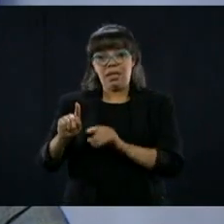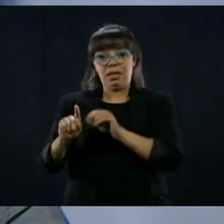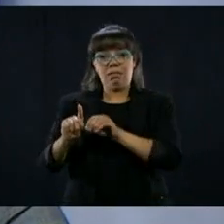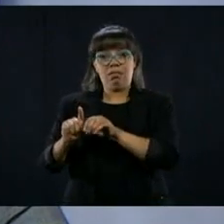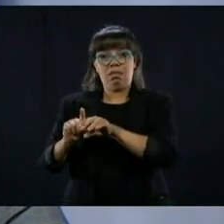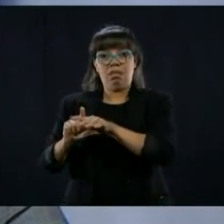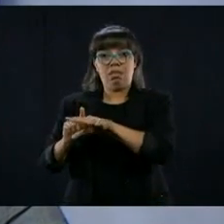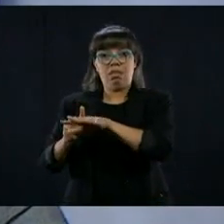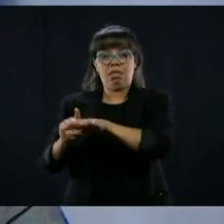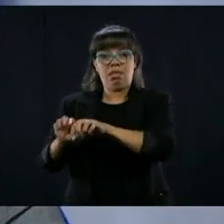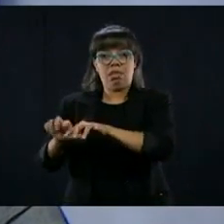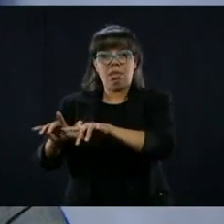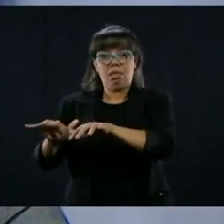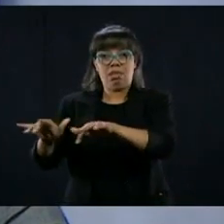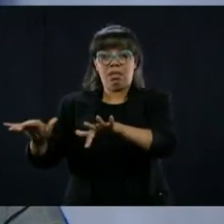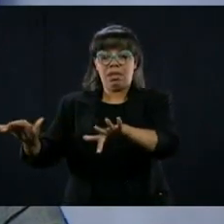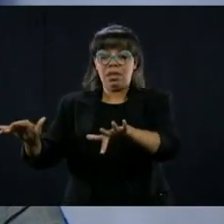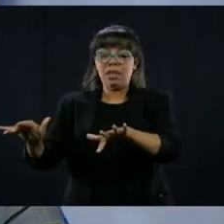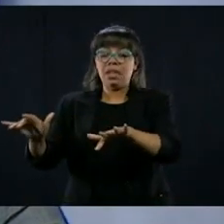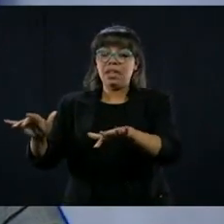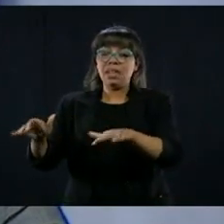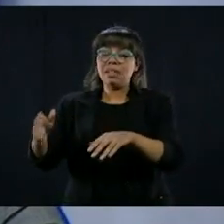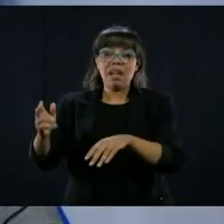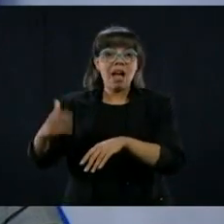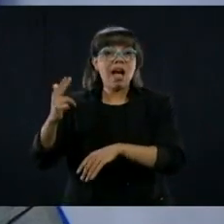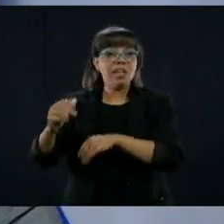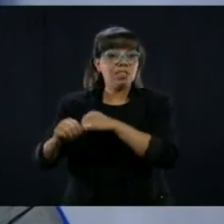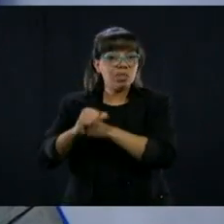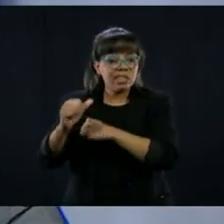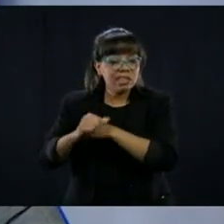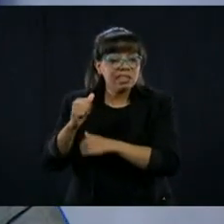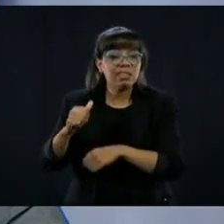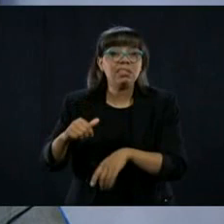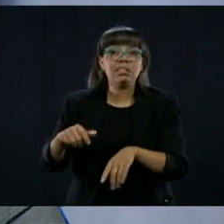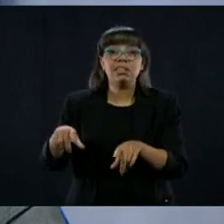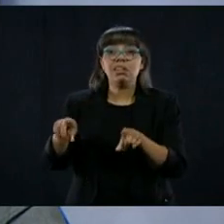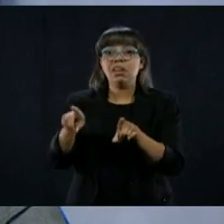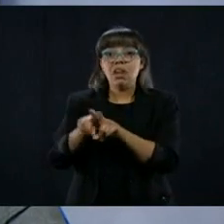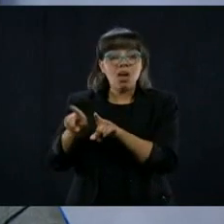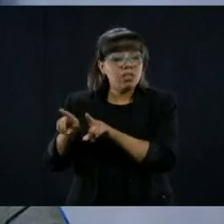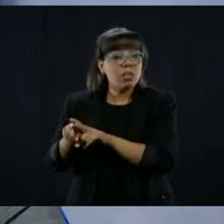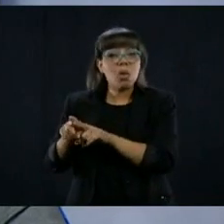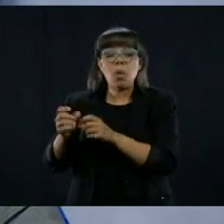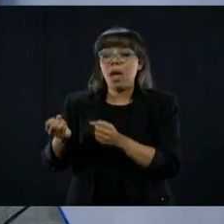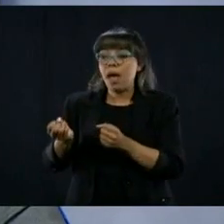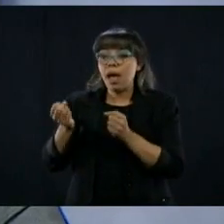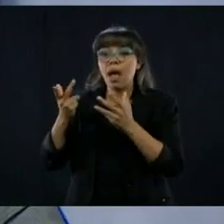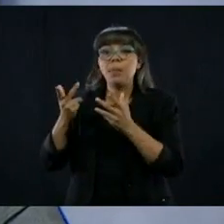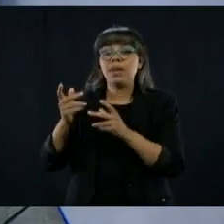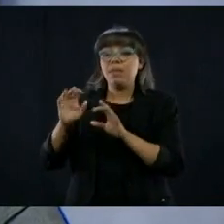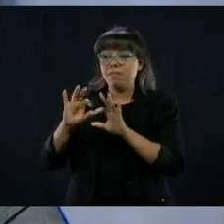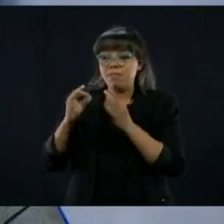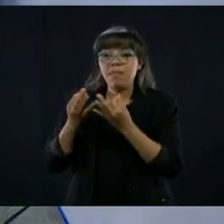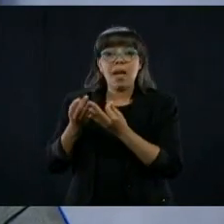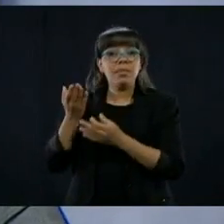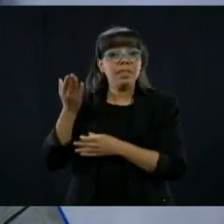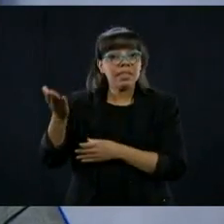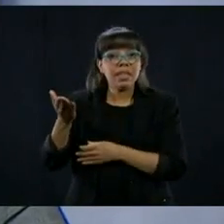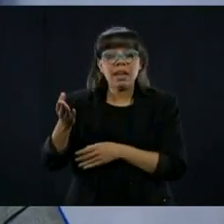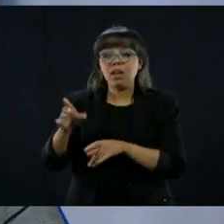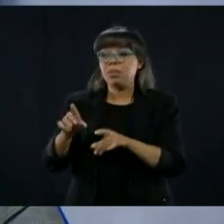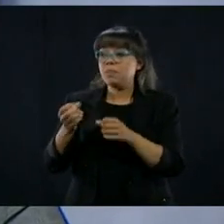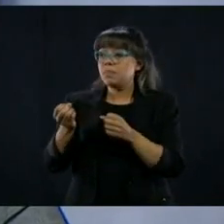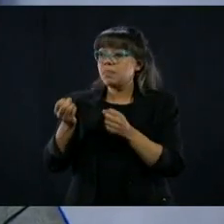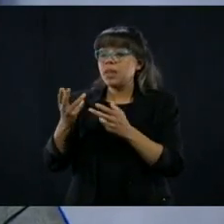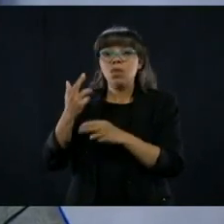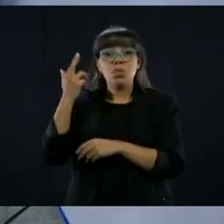of the socioeconomic level, because of the crowding of the people in families. That's all factors that makes that thing.